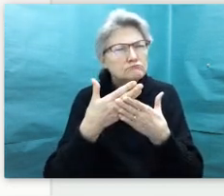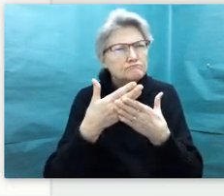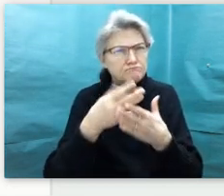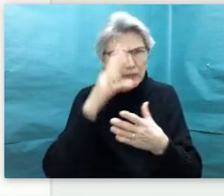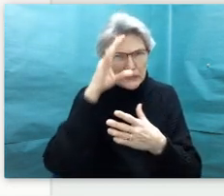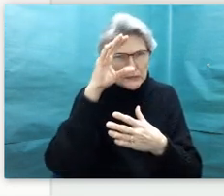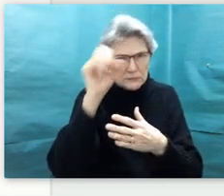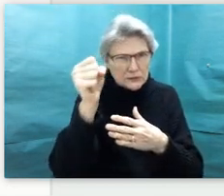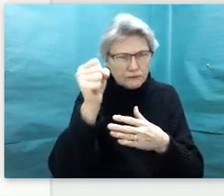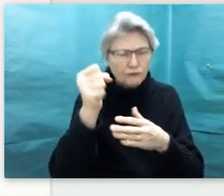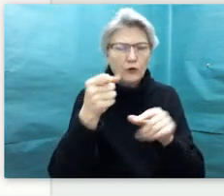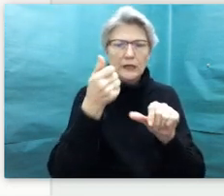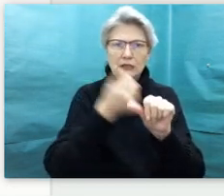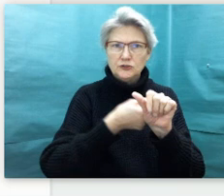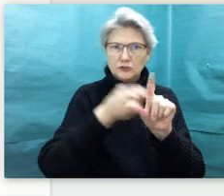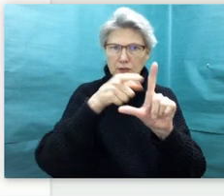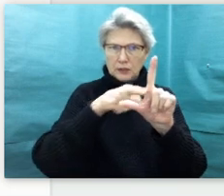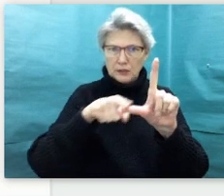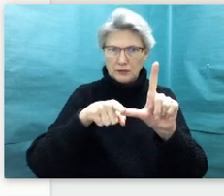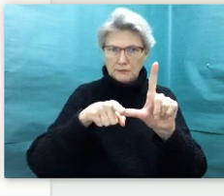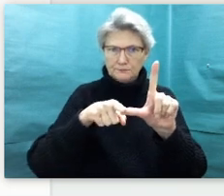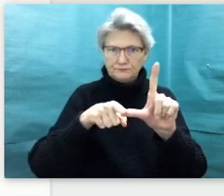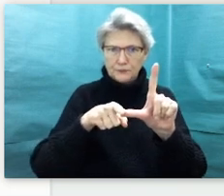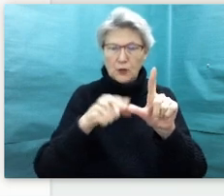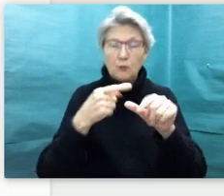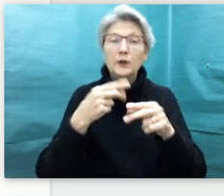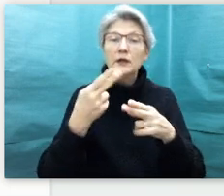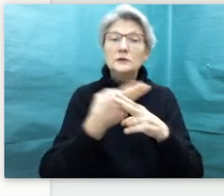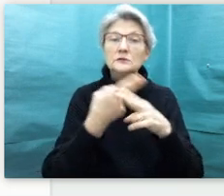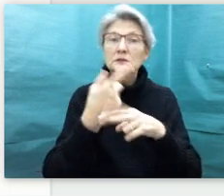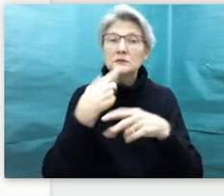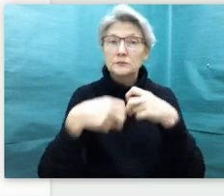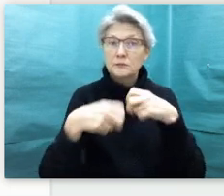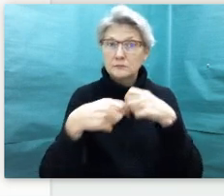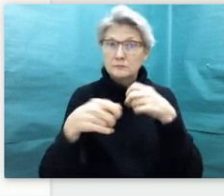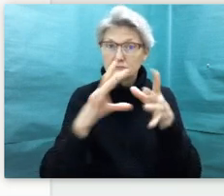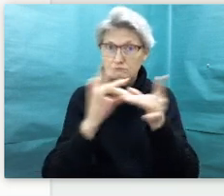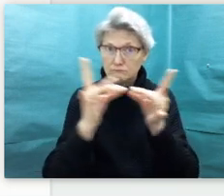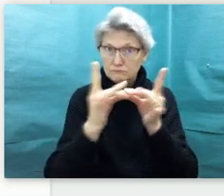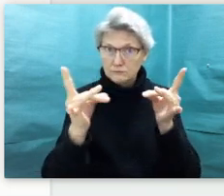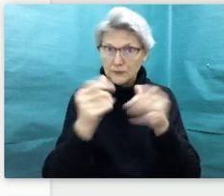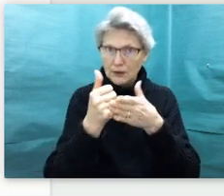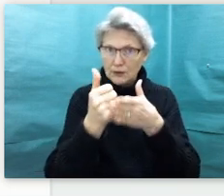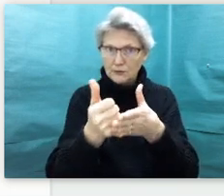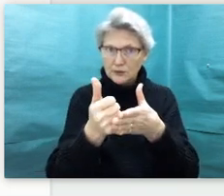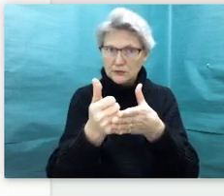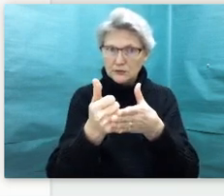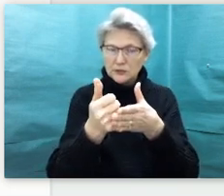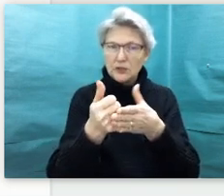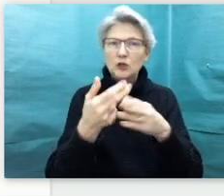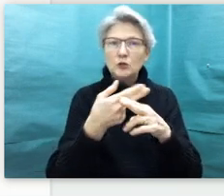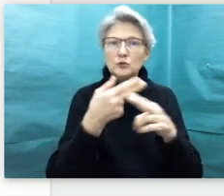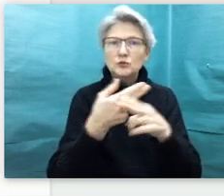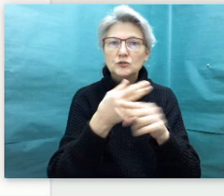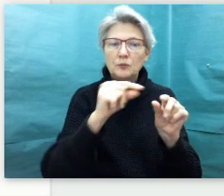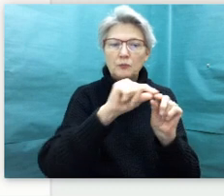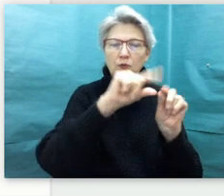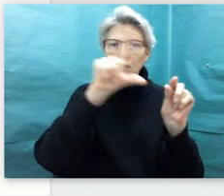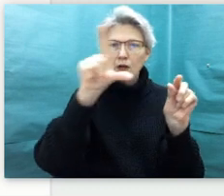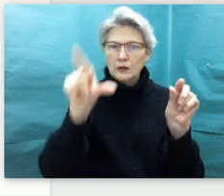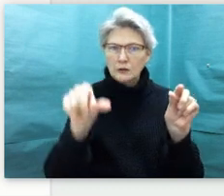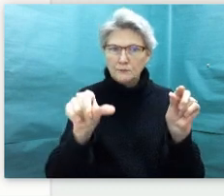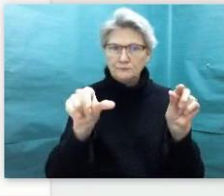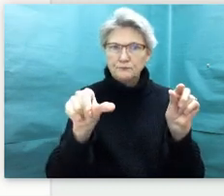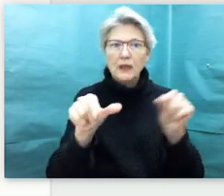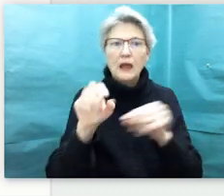protractor. Emma wants to make a clay sculpture of her daughter as she appears in this photo from her dance recital. How can she